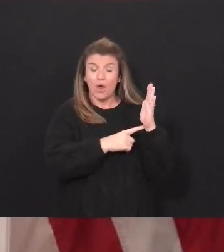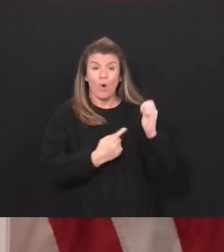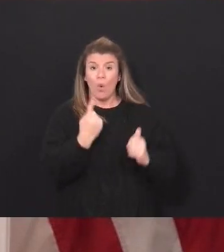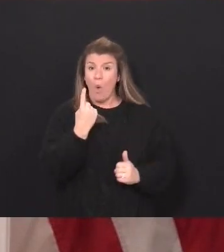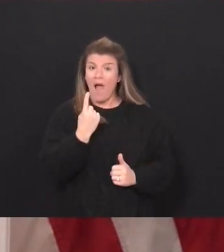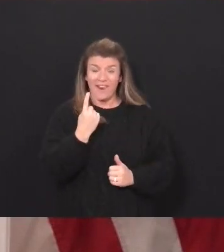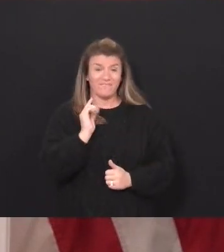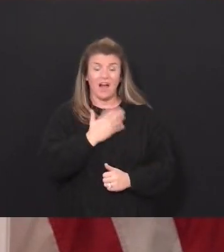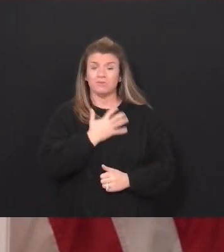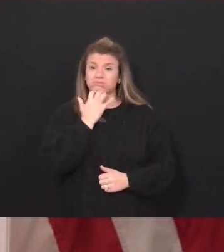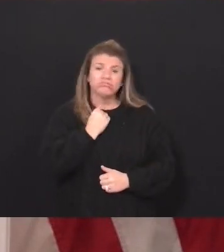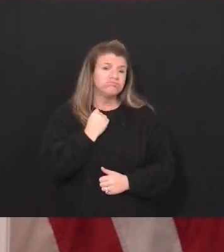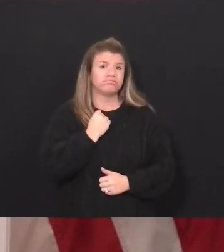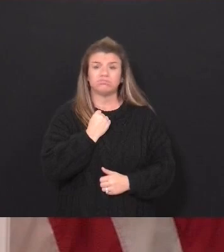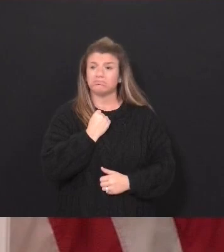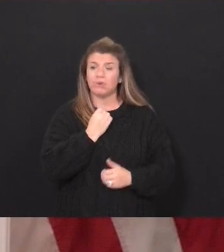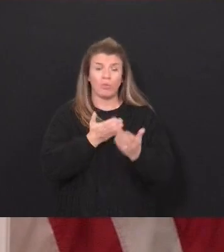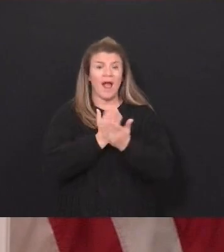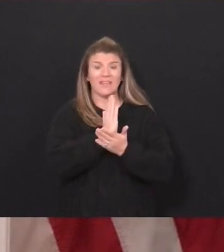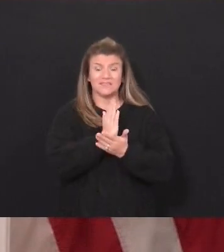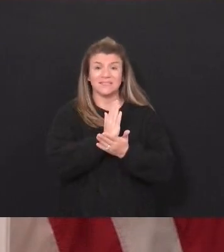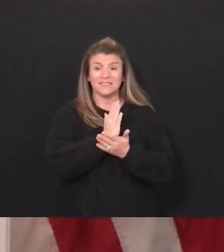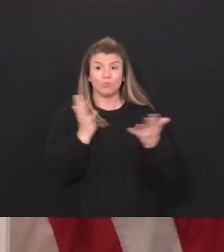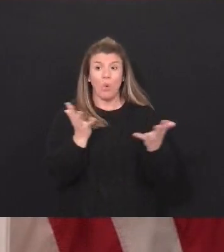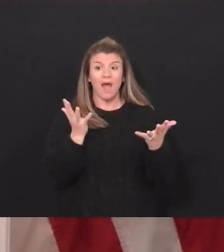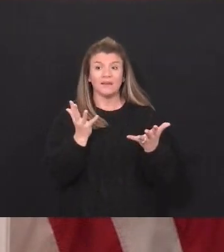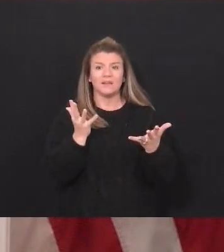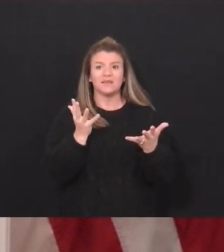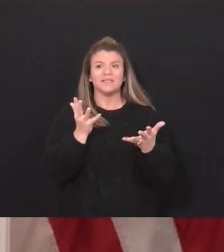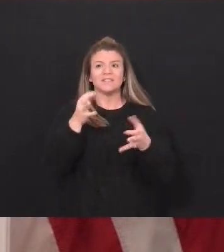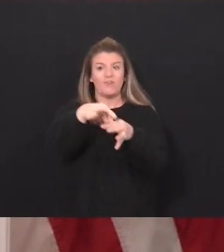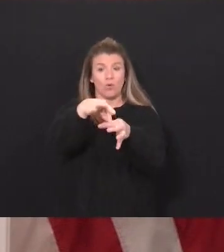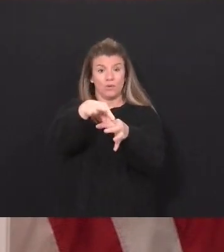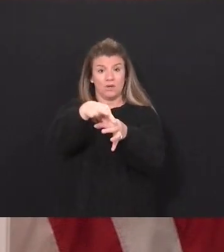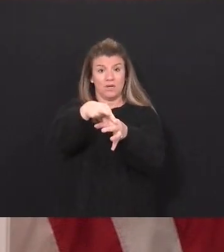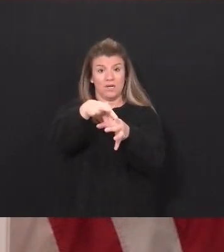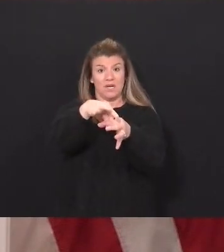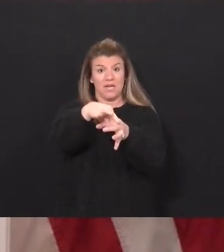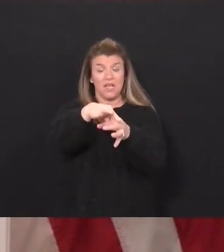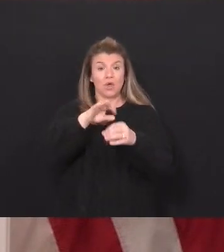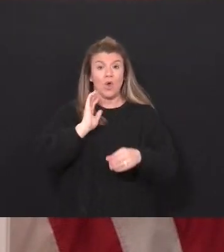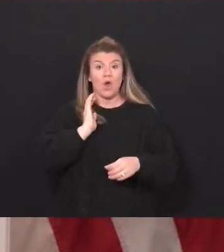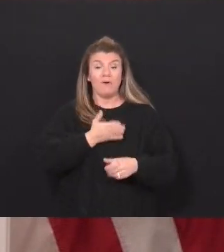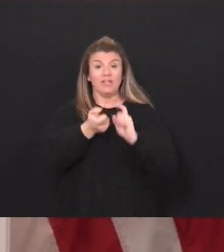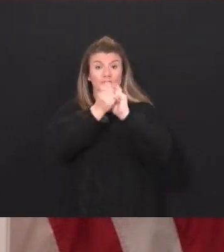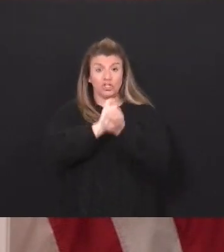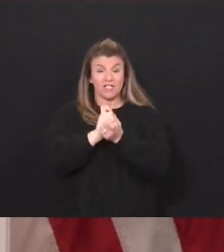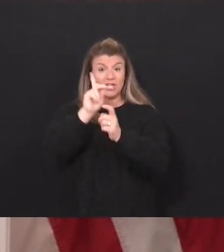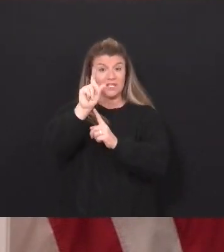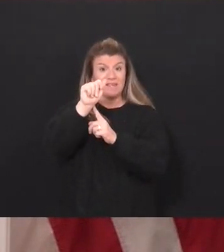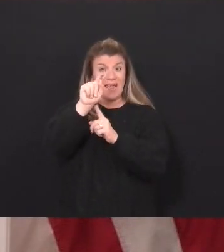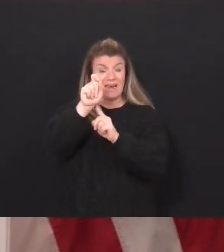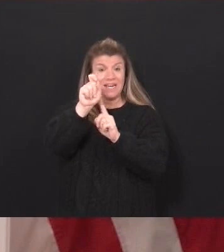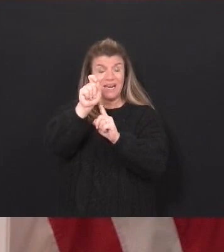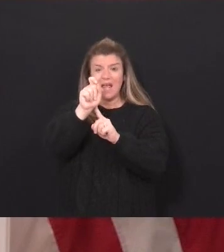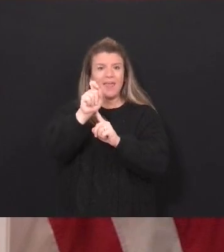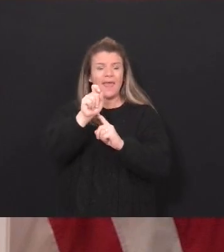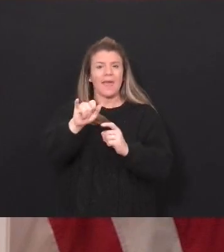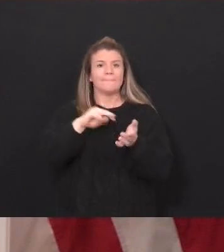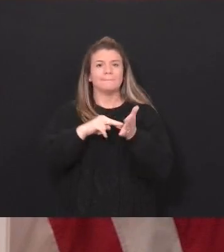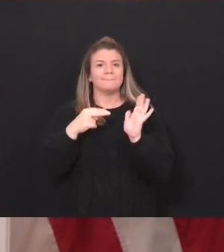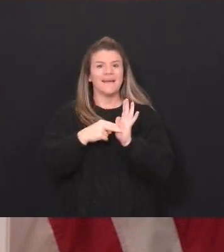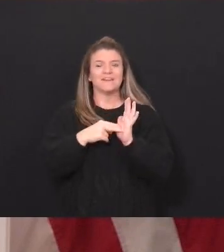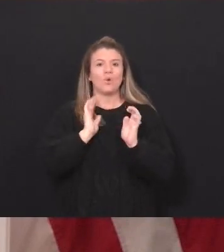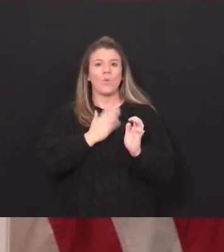that we have in our country is the right to vote. And by moving the date, you're not only going to be able to take advantage of